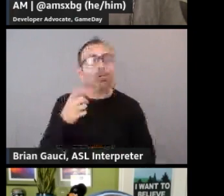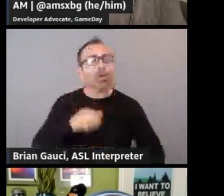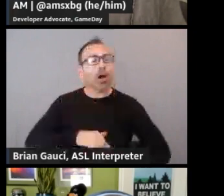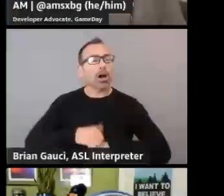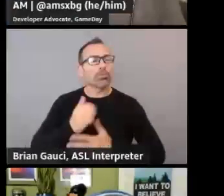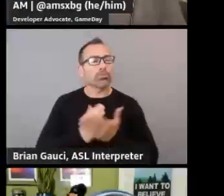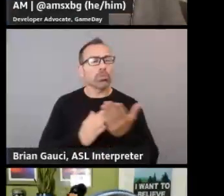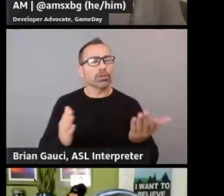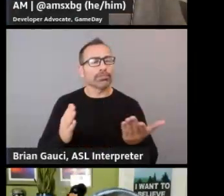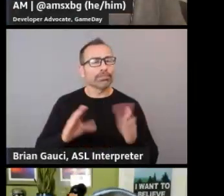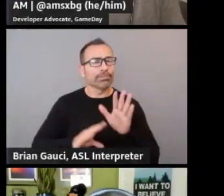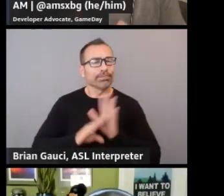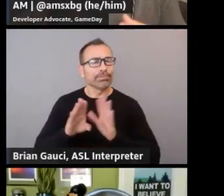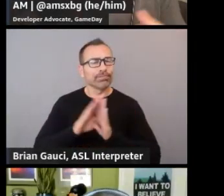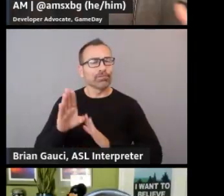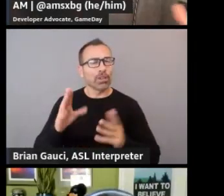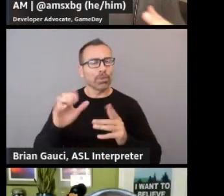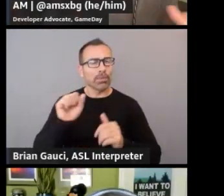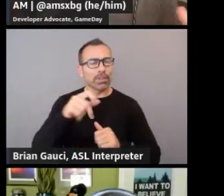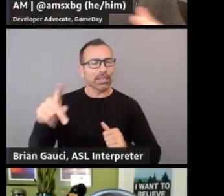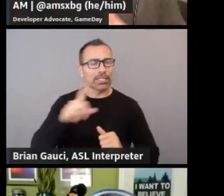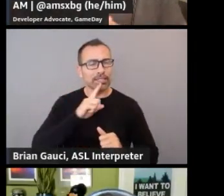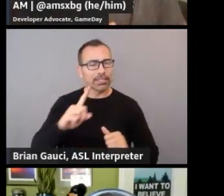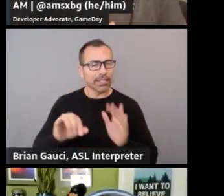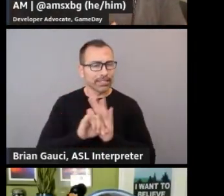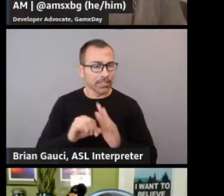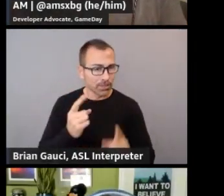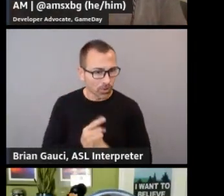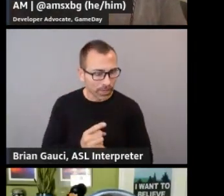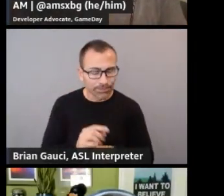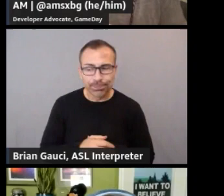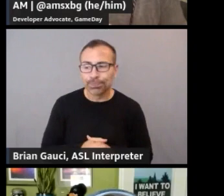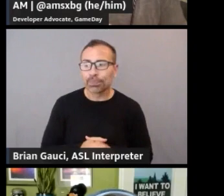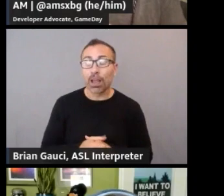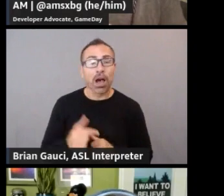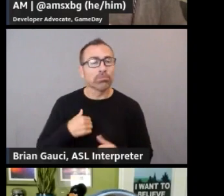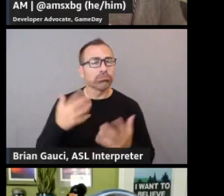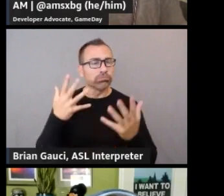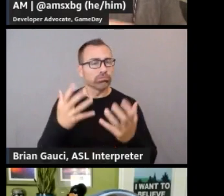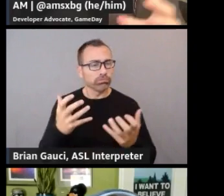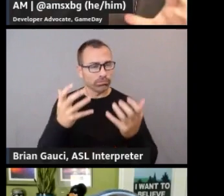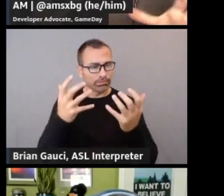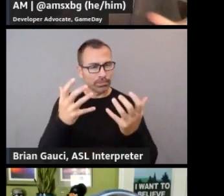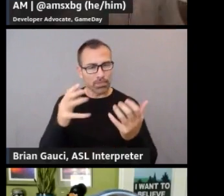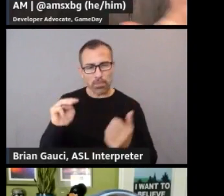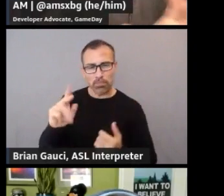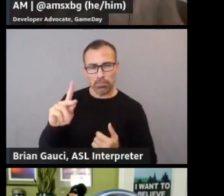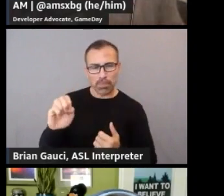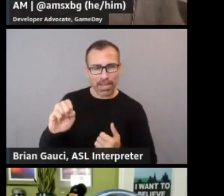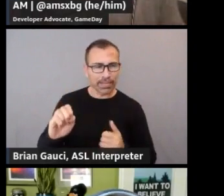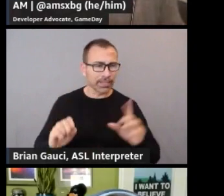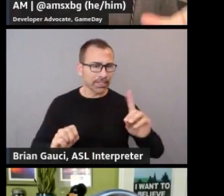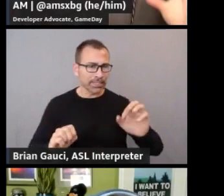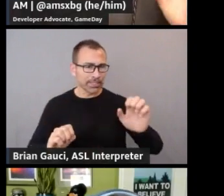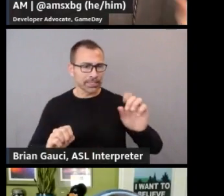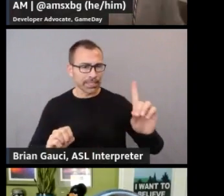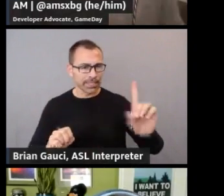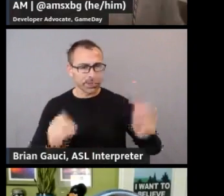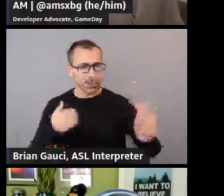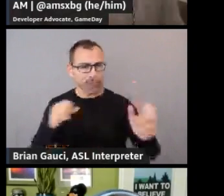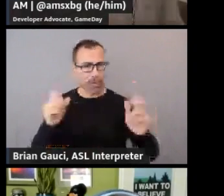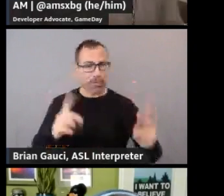an application is identity, right? And so I just wanted to give Mike and David a chance to, we mentioned a few terms here. We